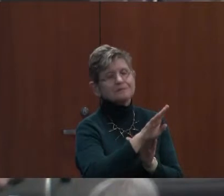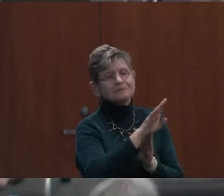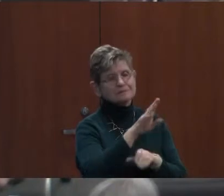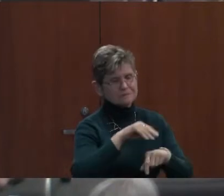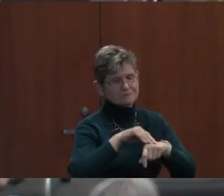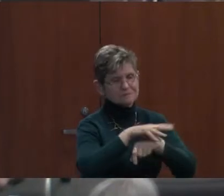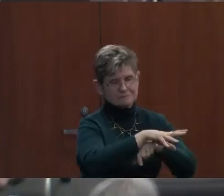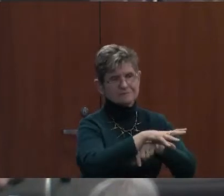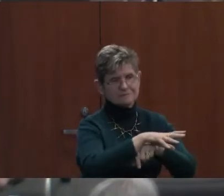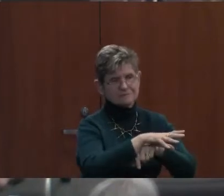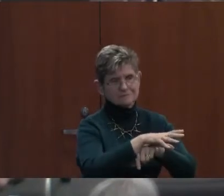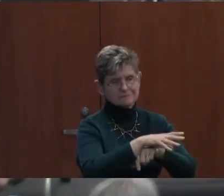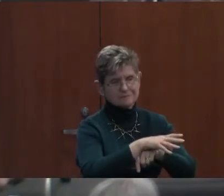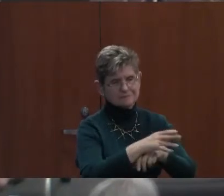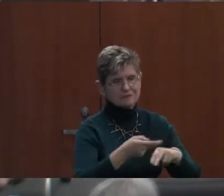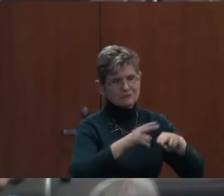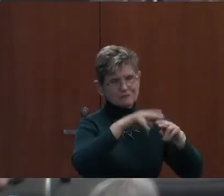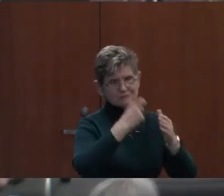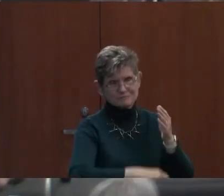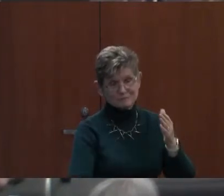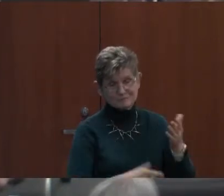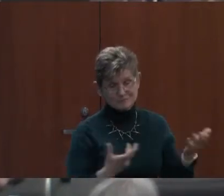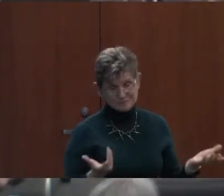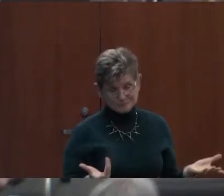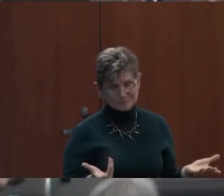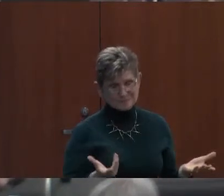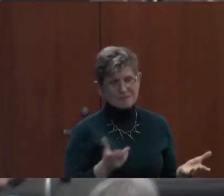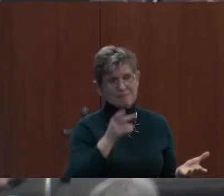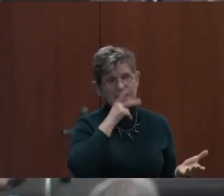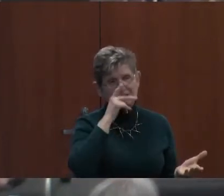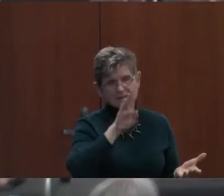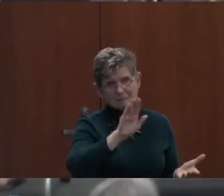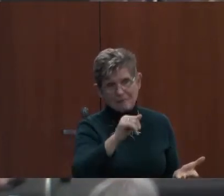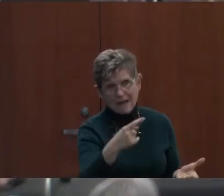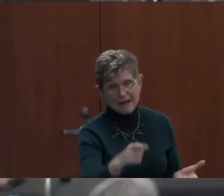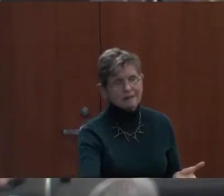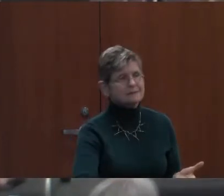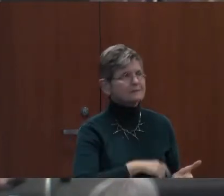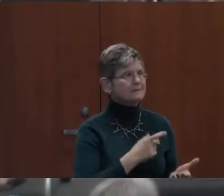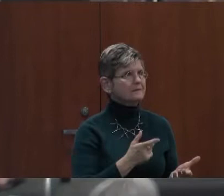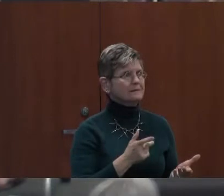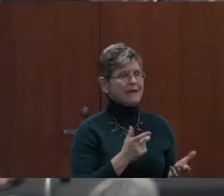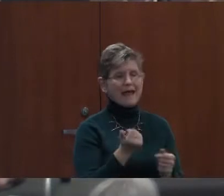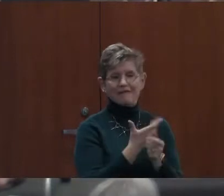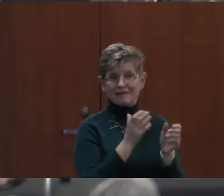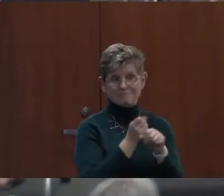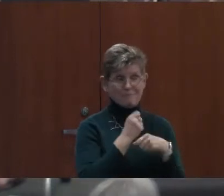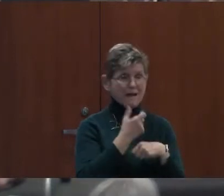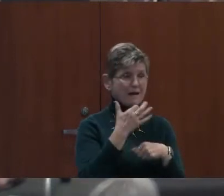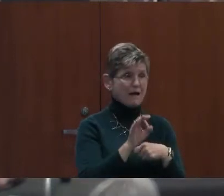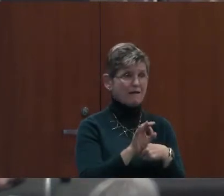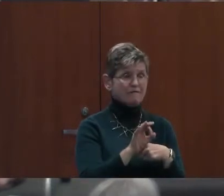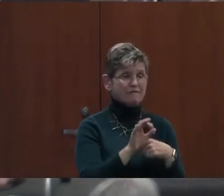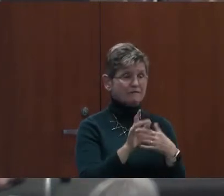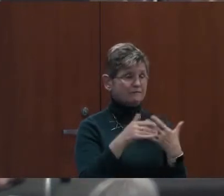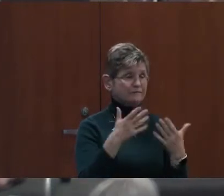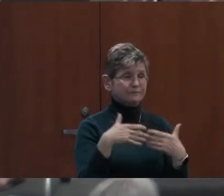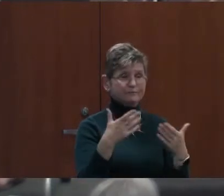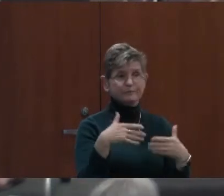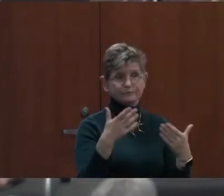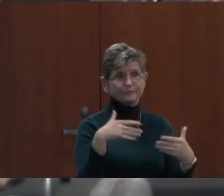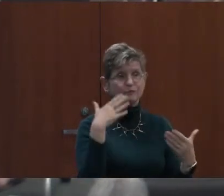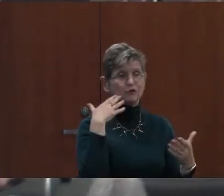additional increases that, plastic bags, all the products that are made out of